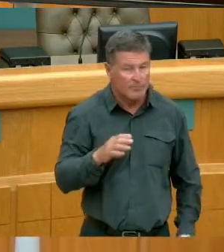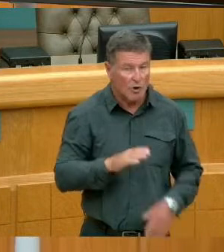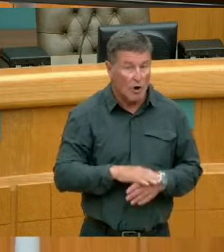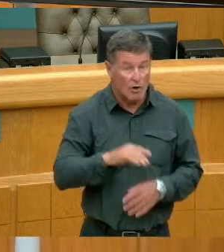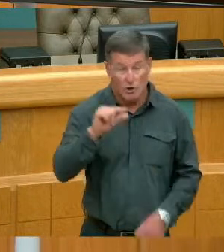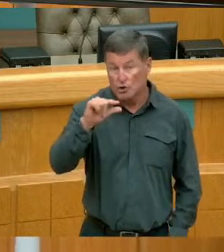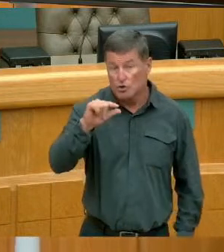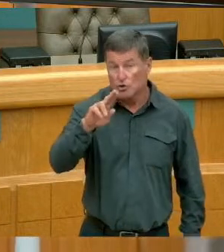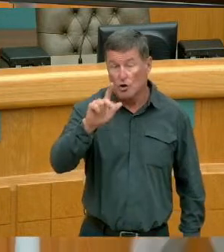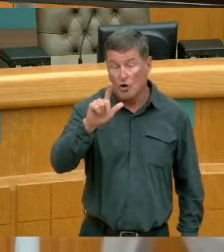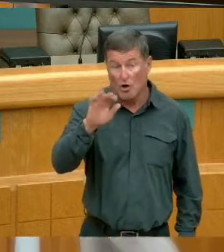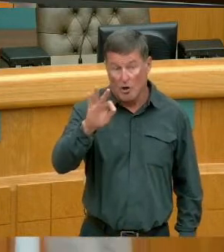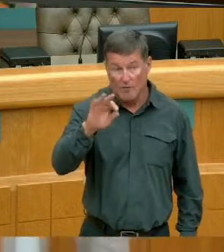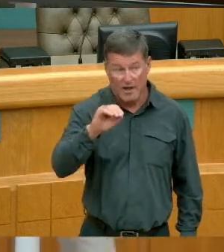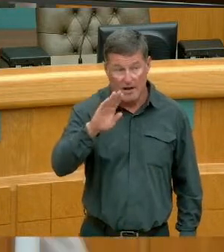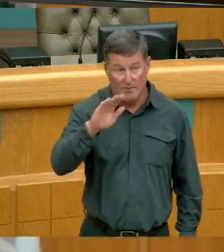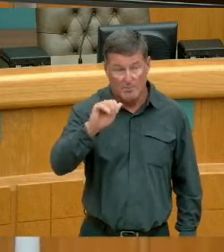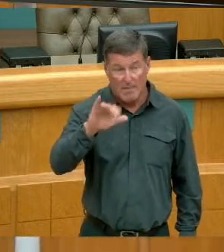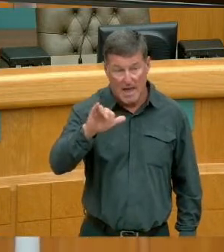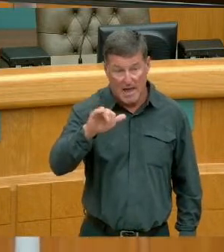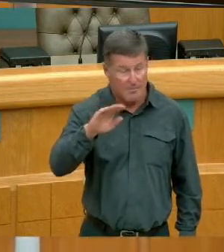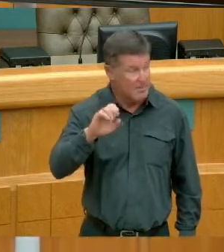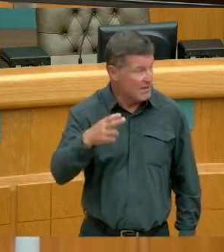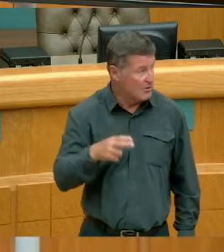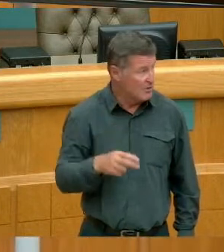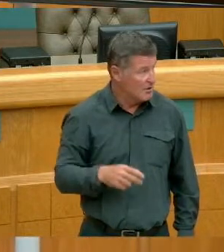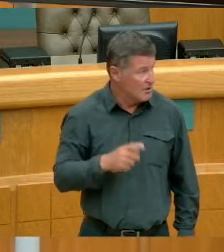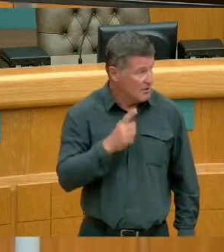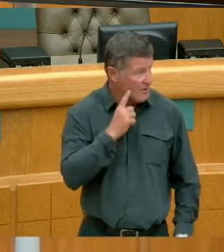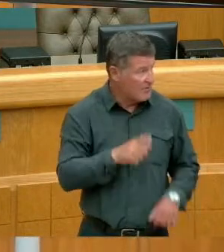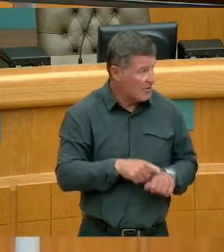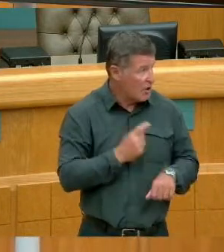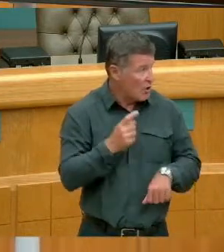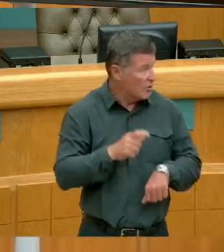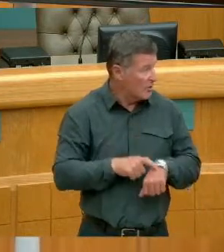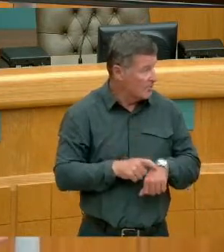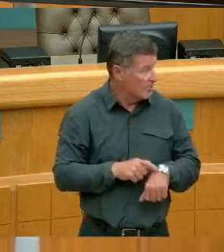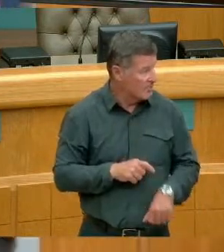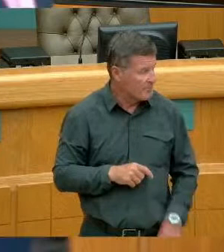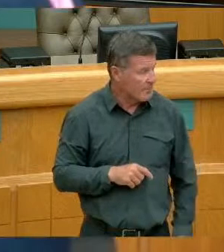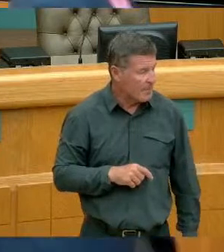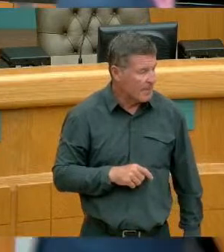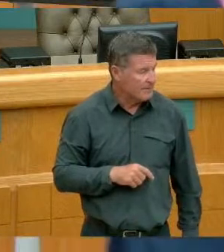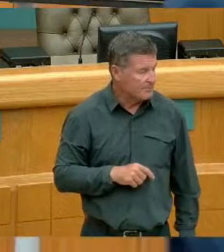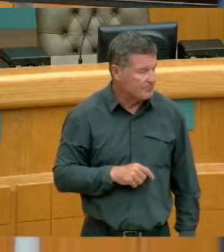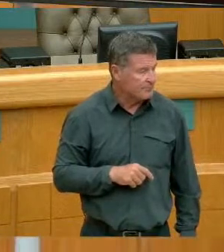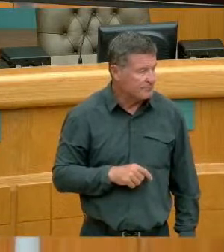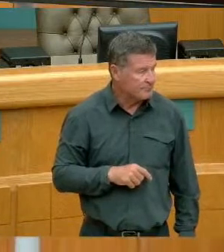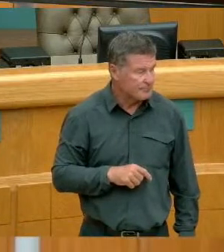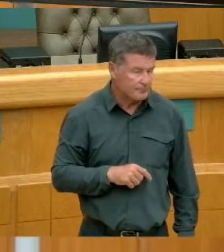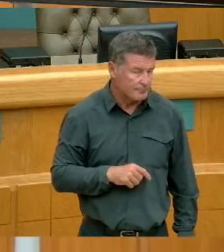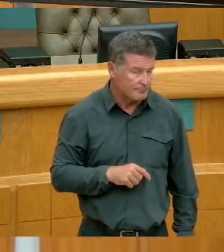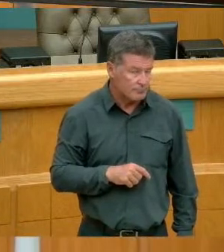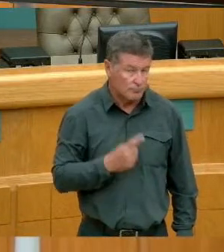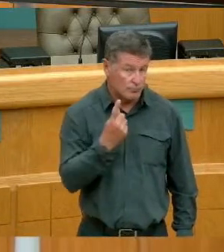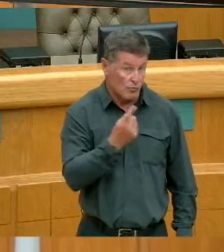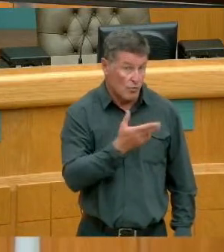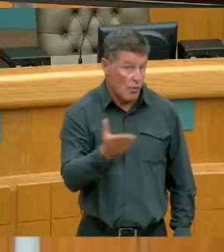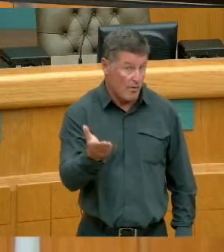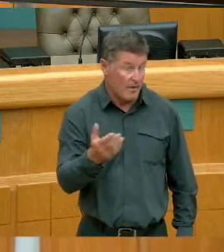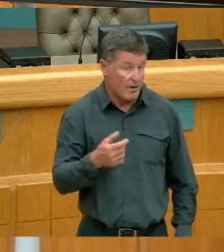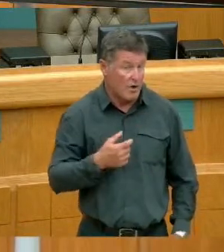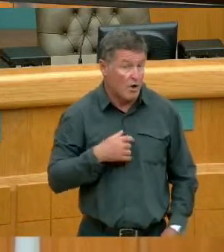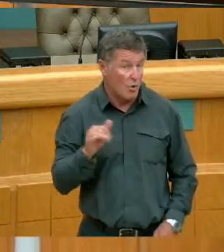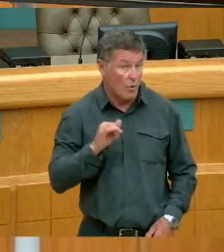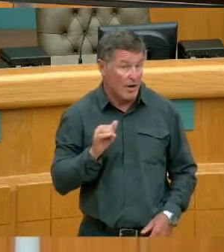beaches and the Bay beaches as well. That'll be for a longer period of time, but go ahead. Right. So, one of the things that we also